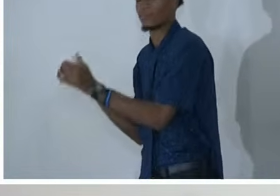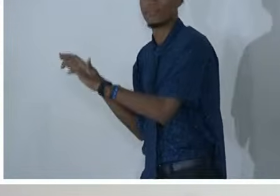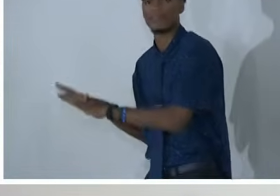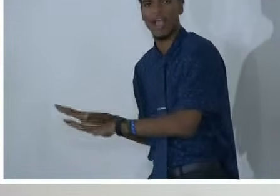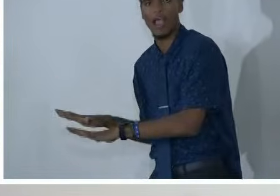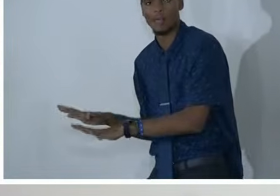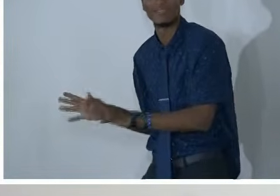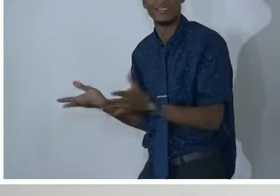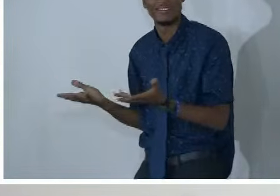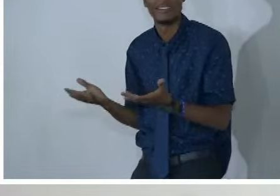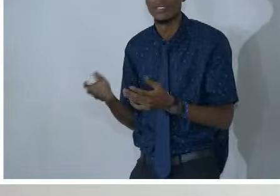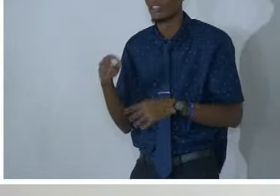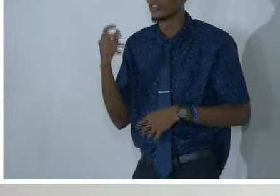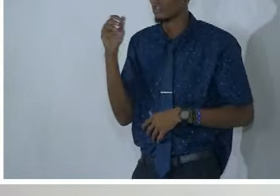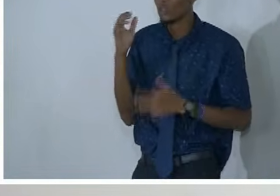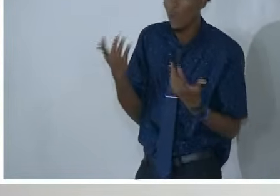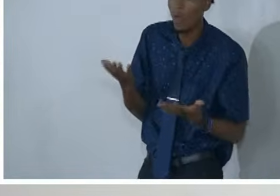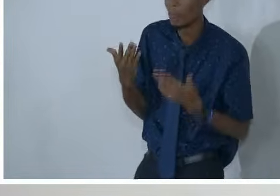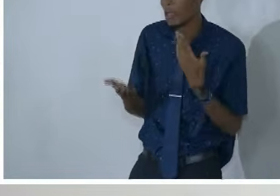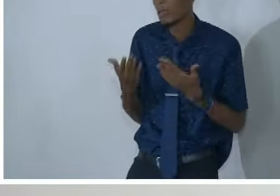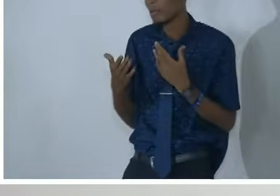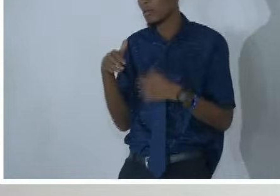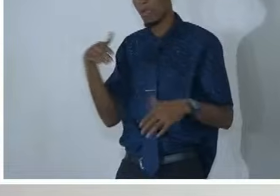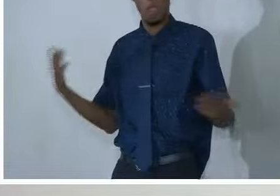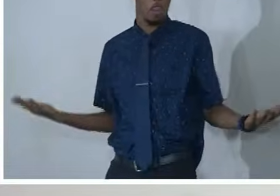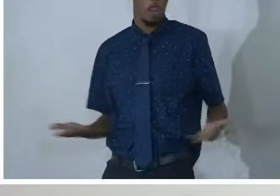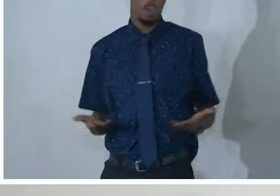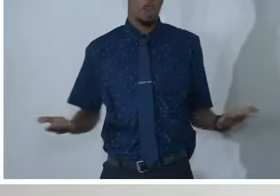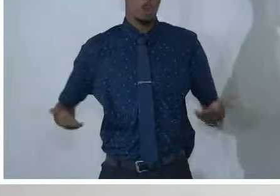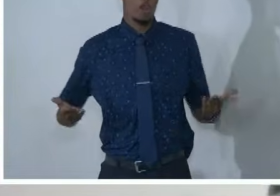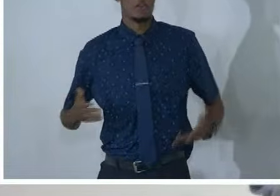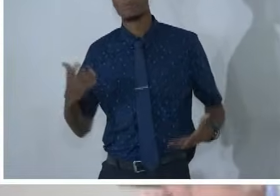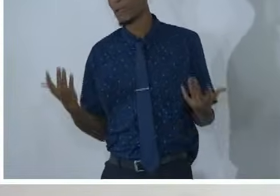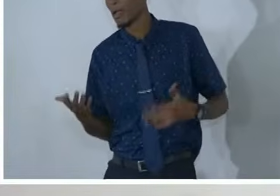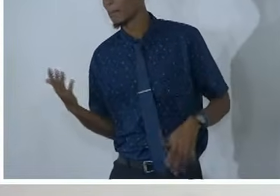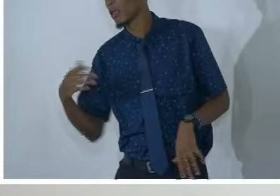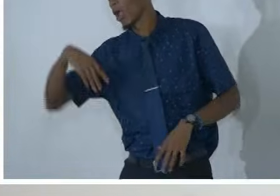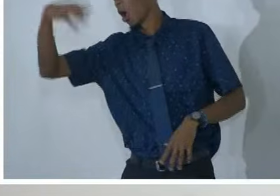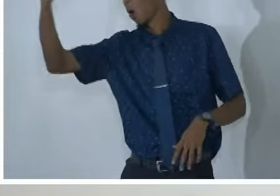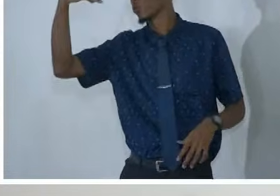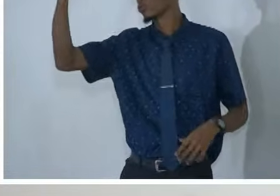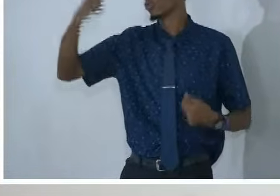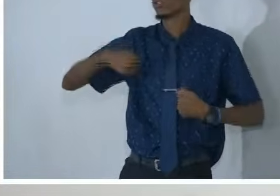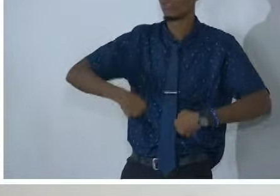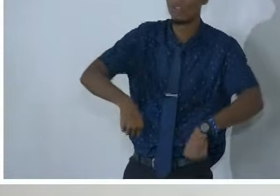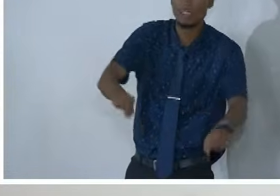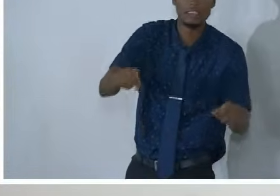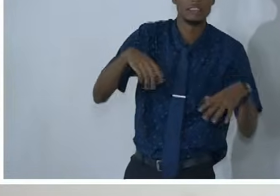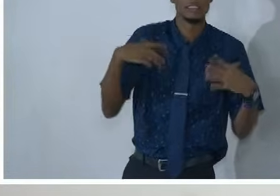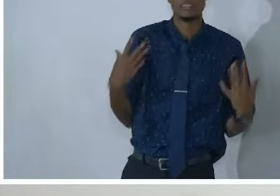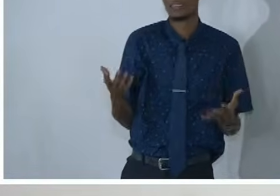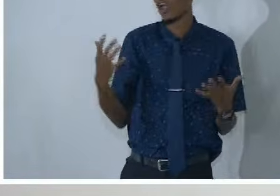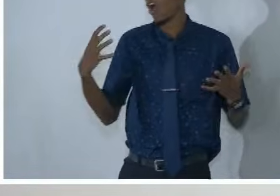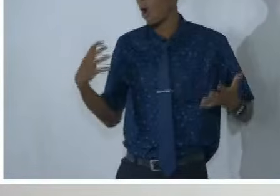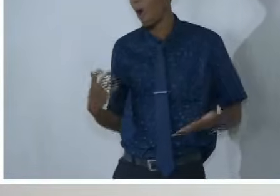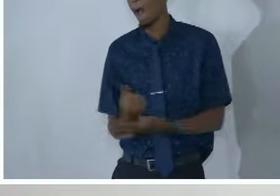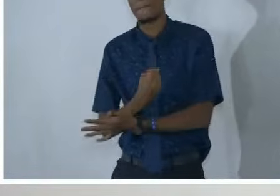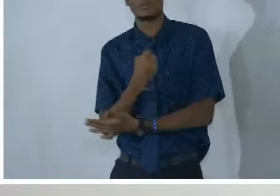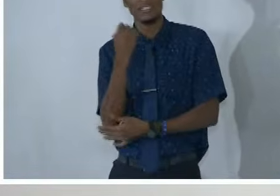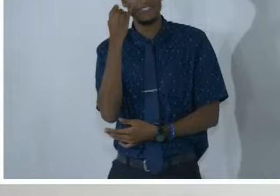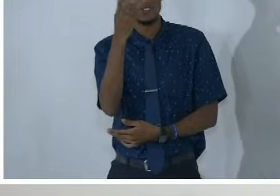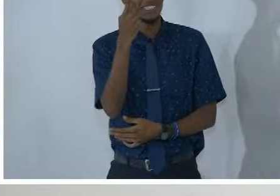So that whether it is in here, whether it is on the street, if the opportunity of a dispute